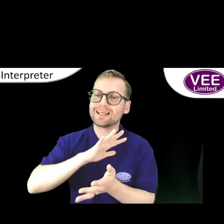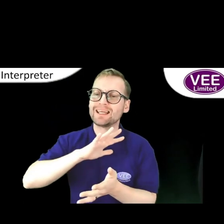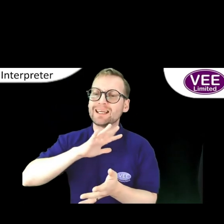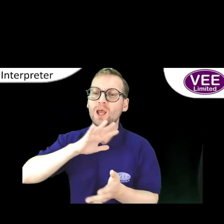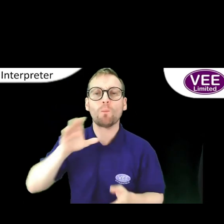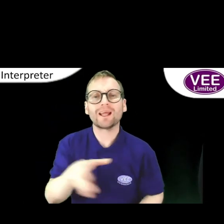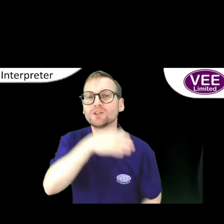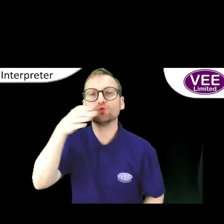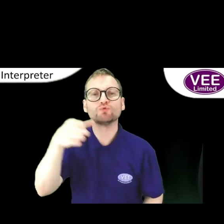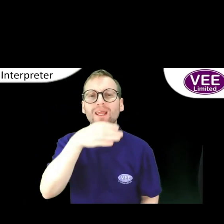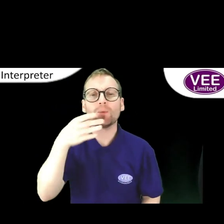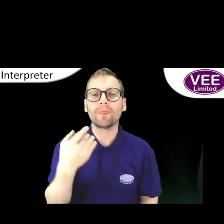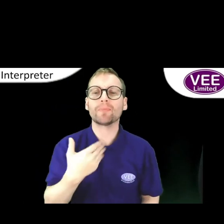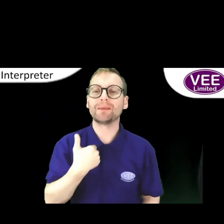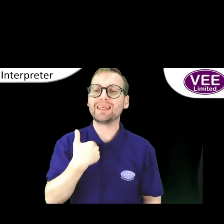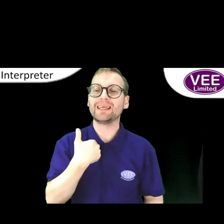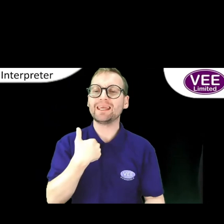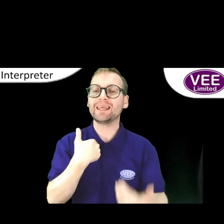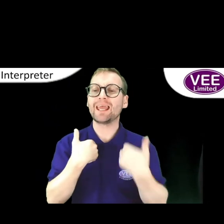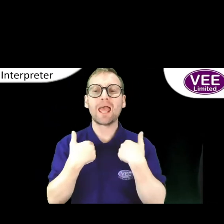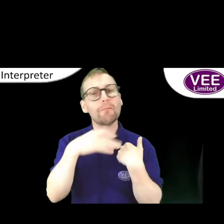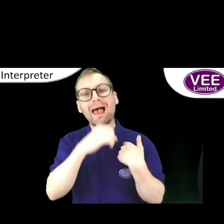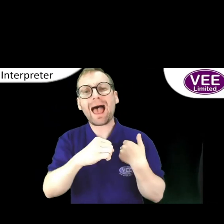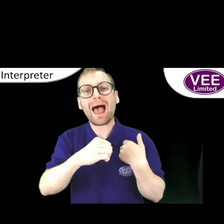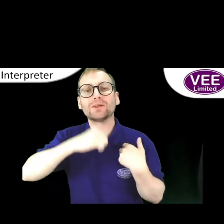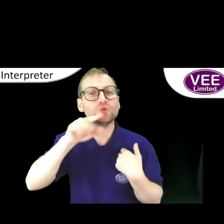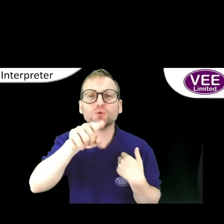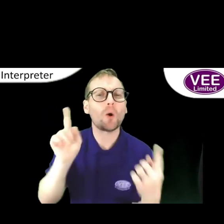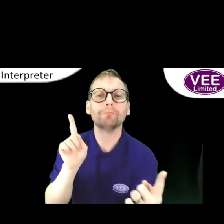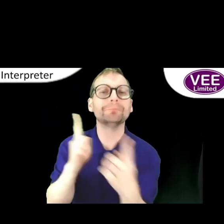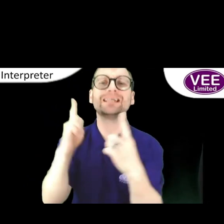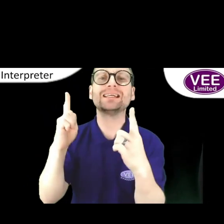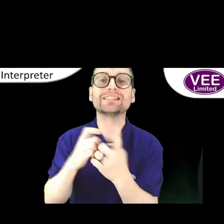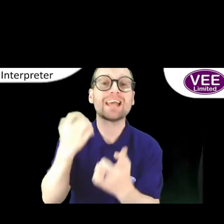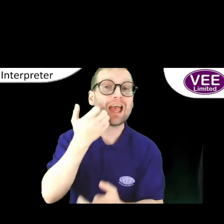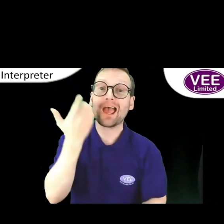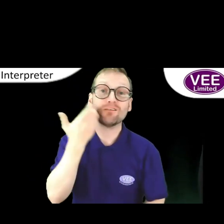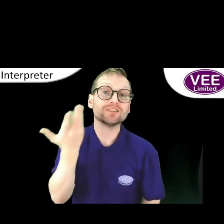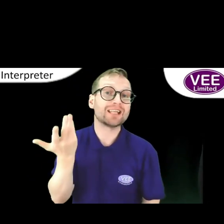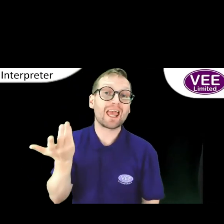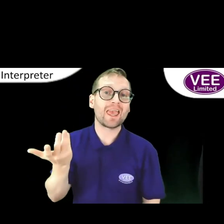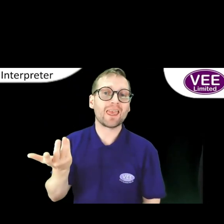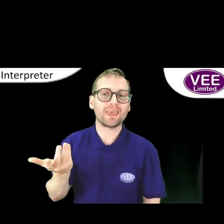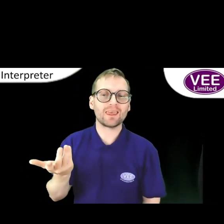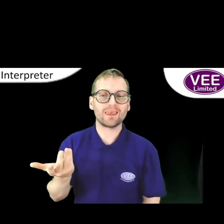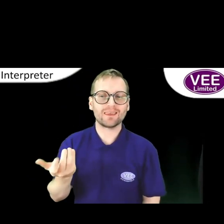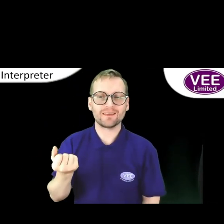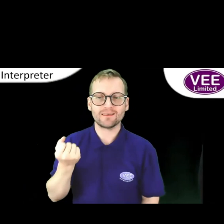you're drinking with me. I'm a man you don't meet every day.